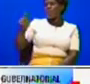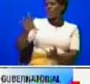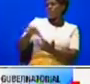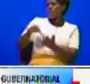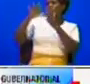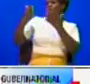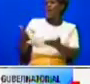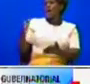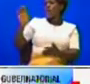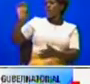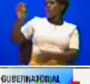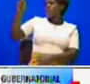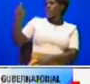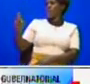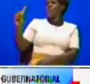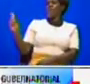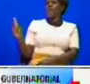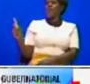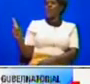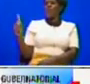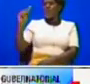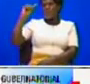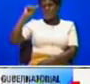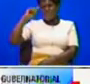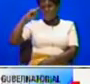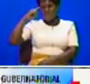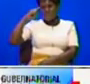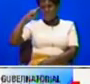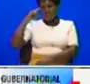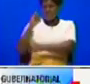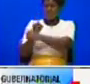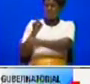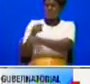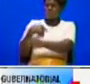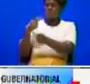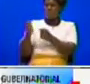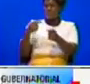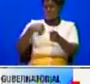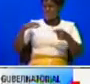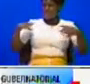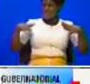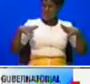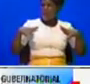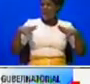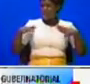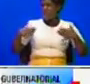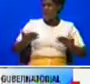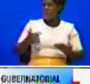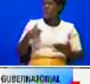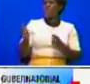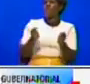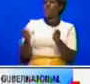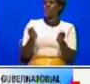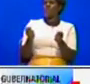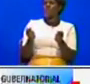to be the chief executive of Nairobi? I think the institutions I've run, I am proud in the manner I ran them. They are there